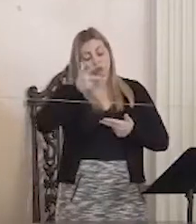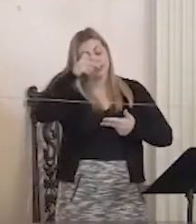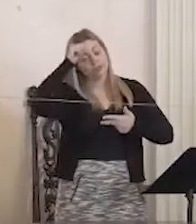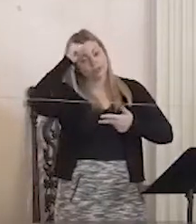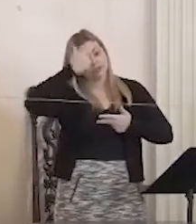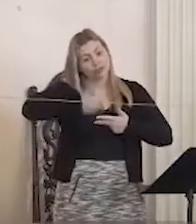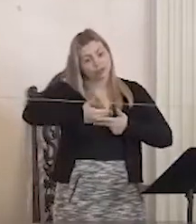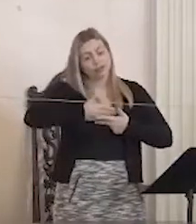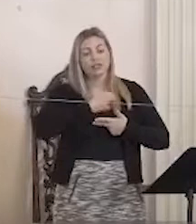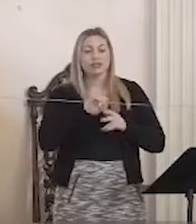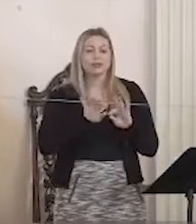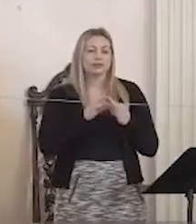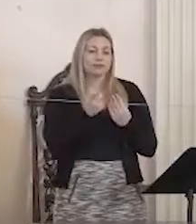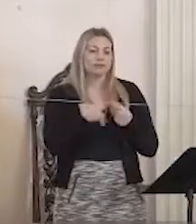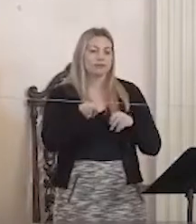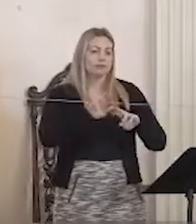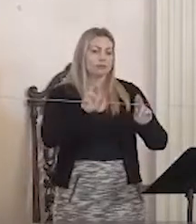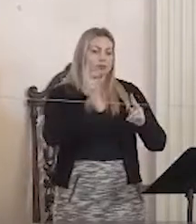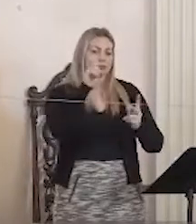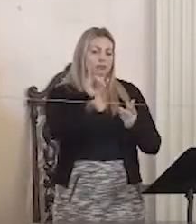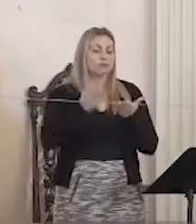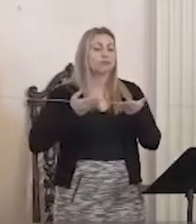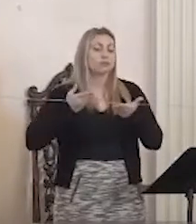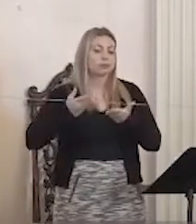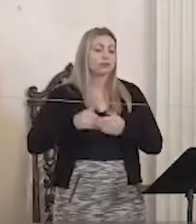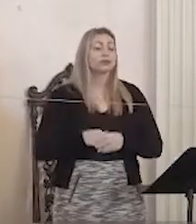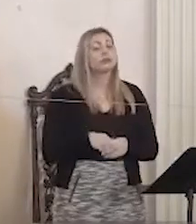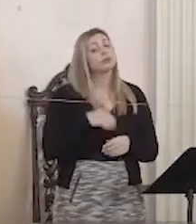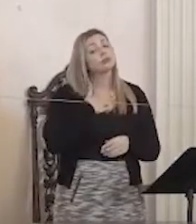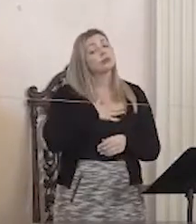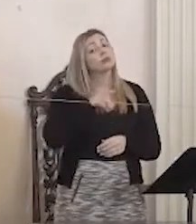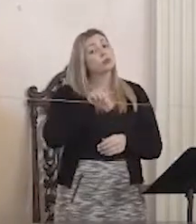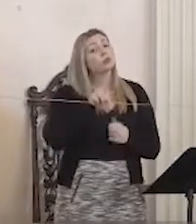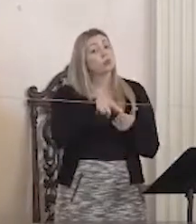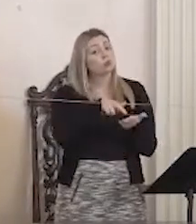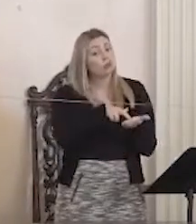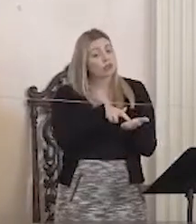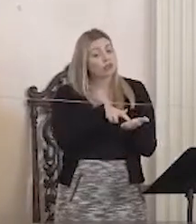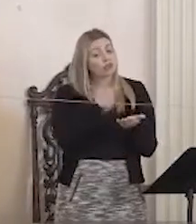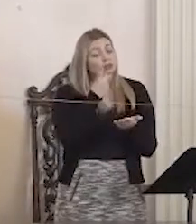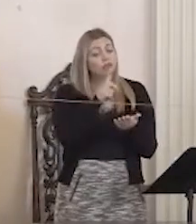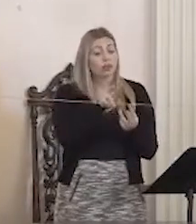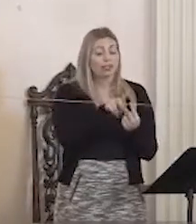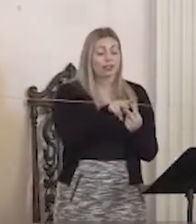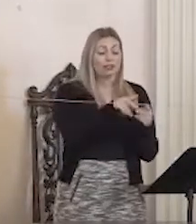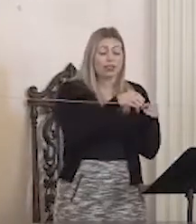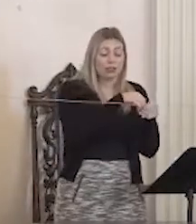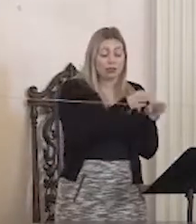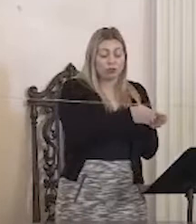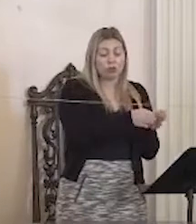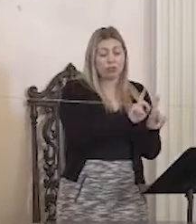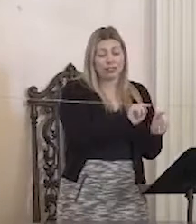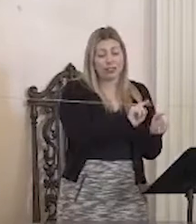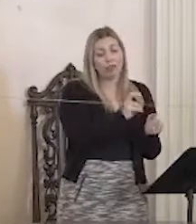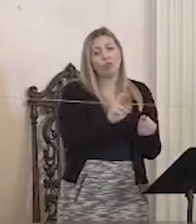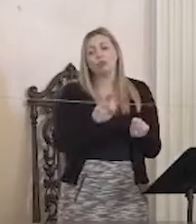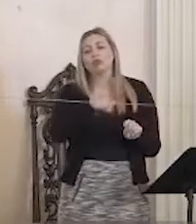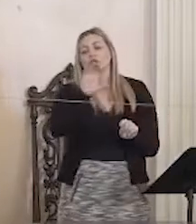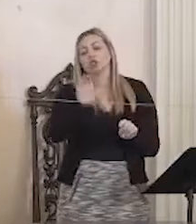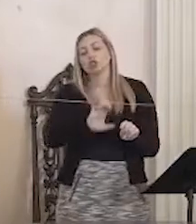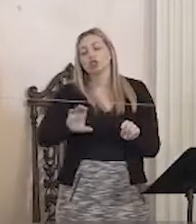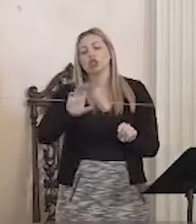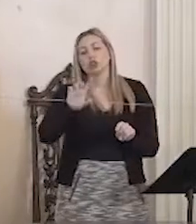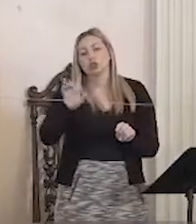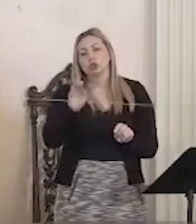as they prepare for that service. Please do register for either in-person attendance or Zoom